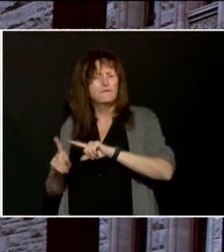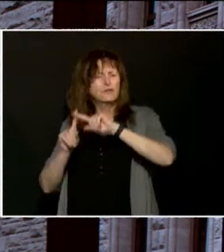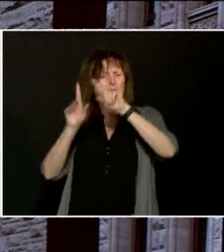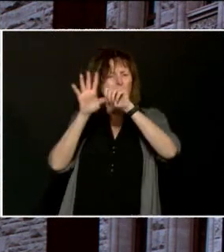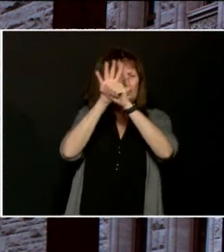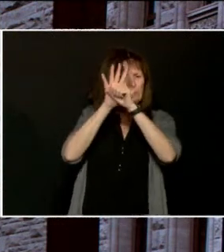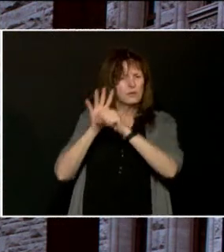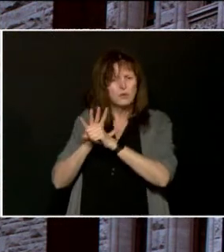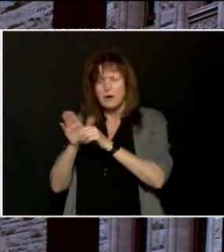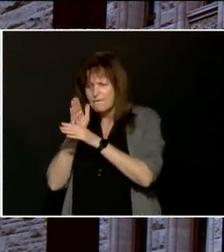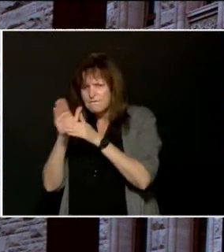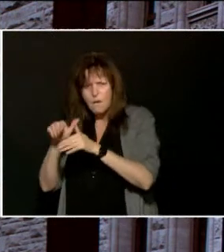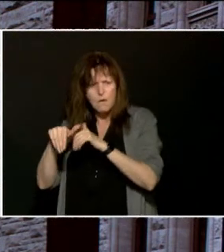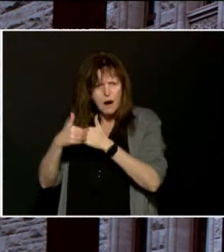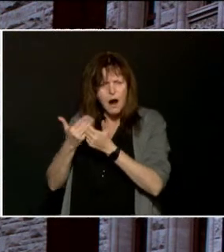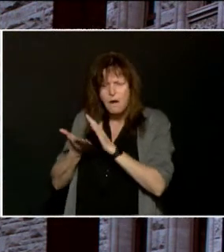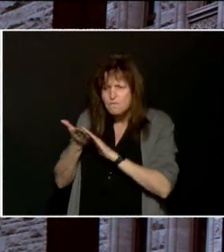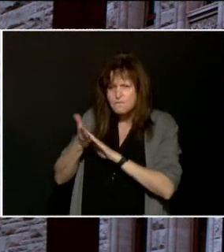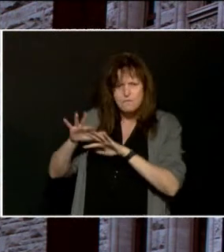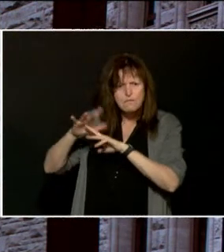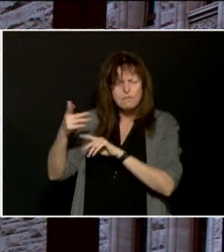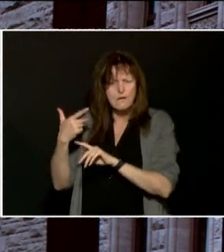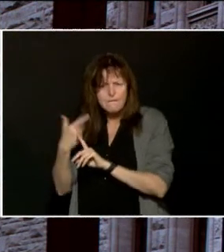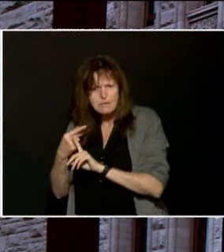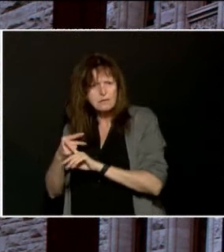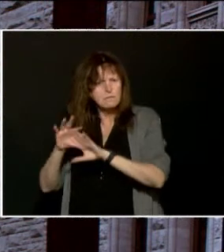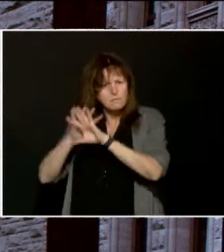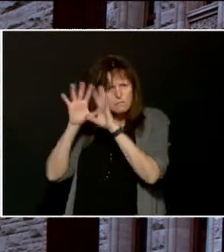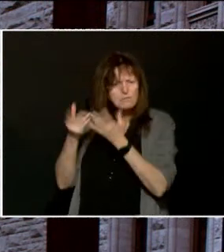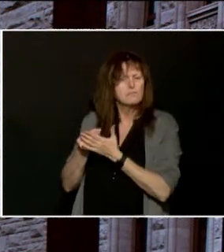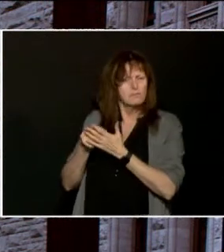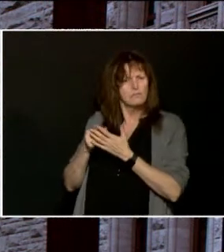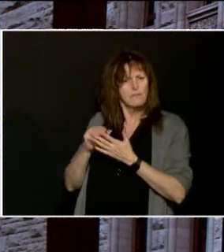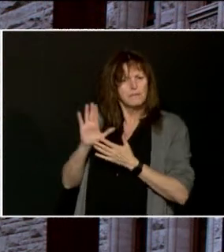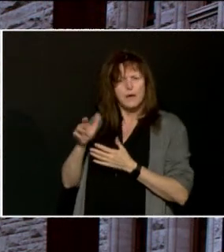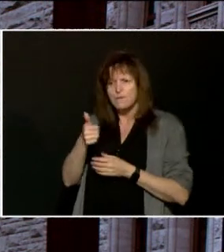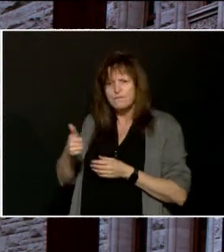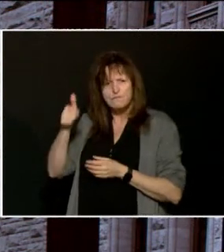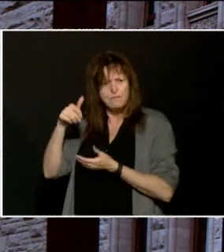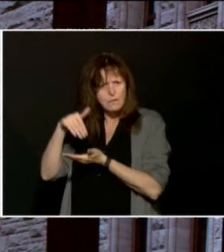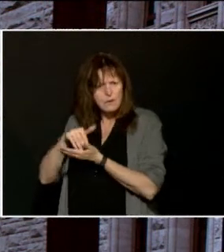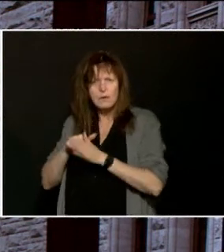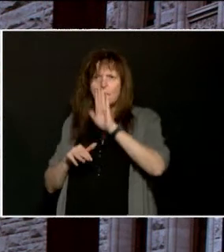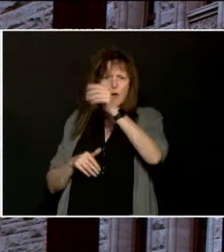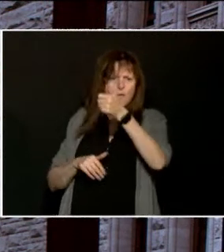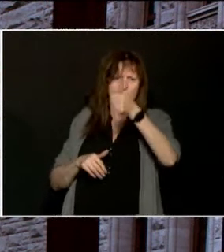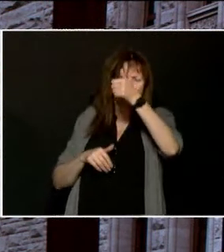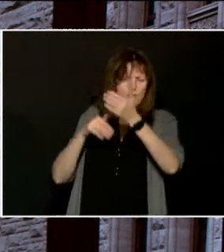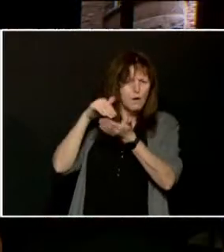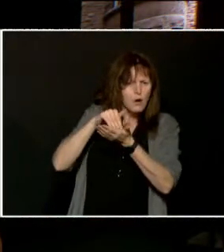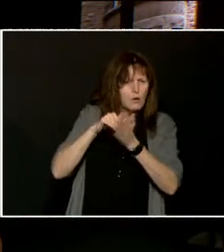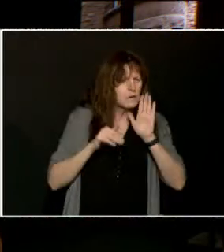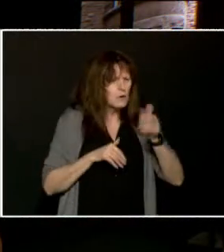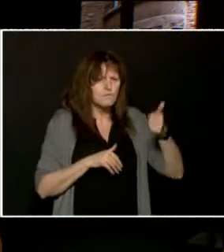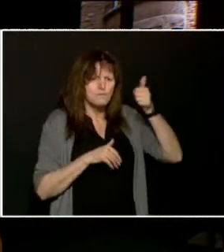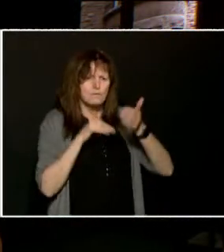focus that the medical officer of health will have to address and that they are undertaking at this time. Next question.